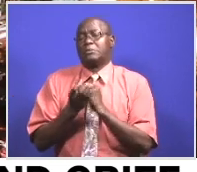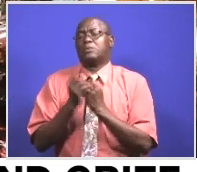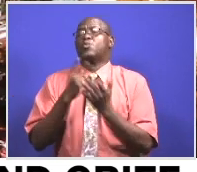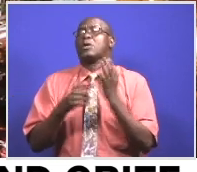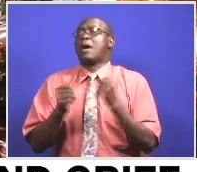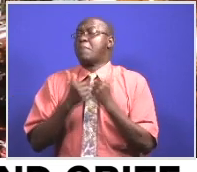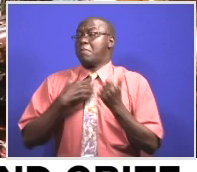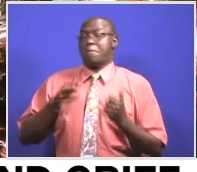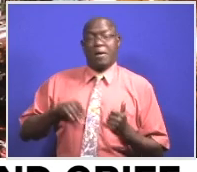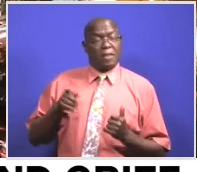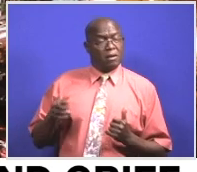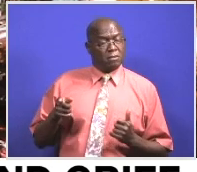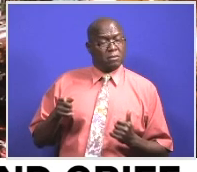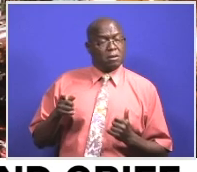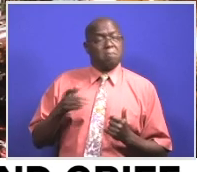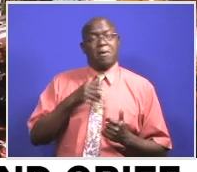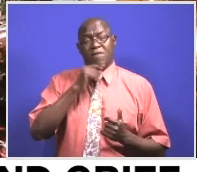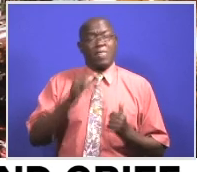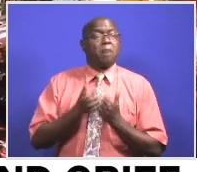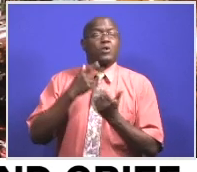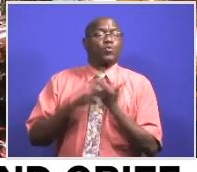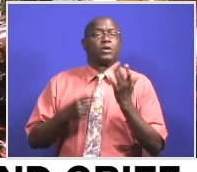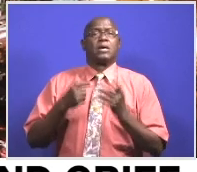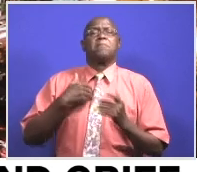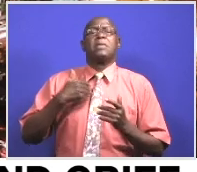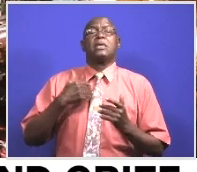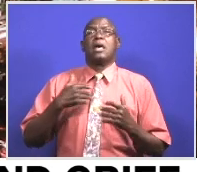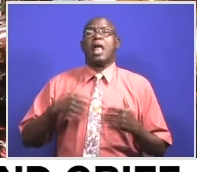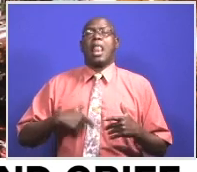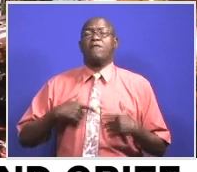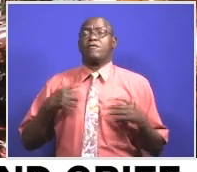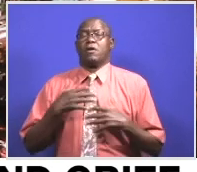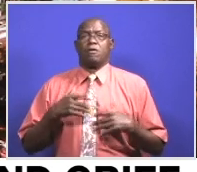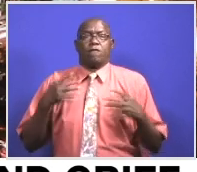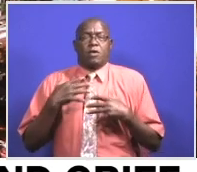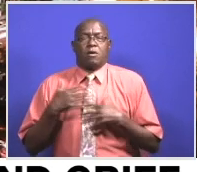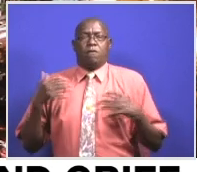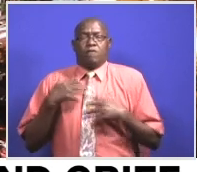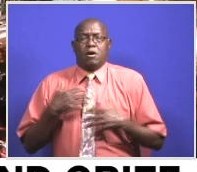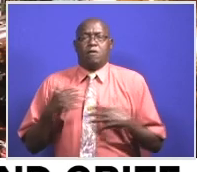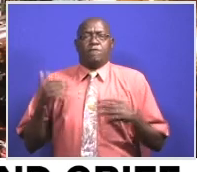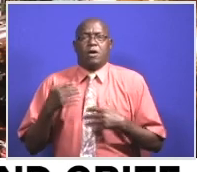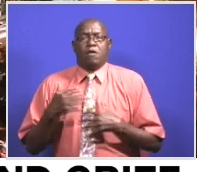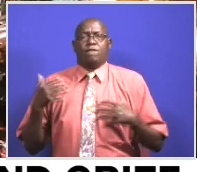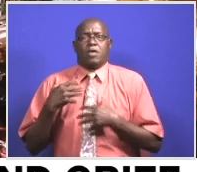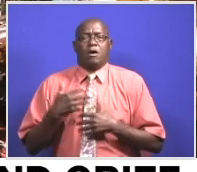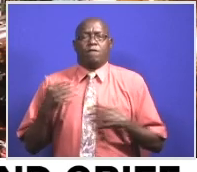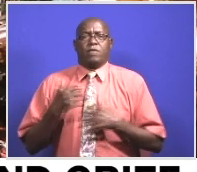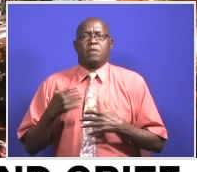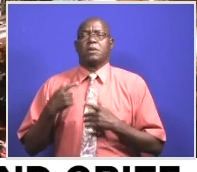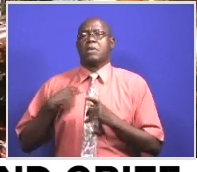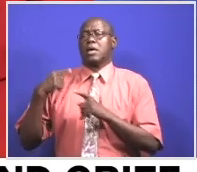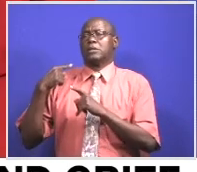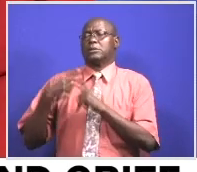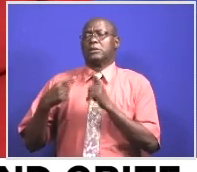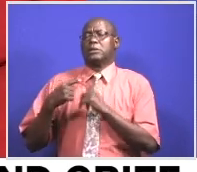mom, what happened to my dad. So I used to live in fear. And that came out as fear. I started to experience